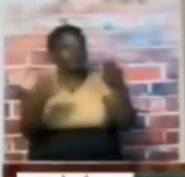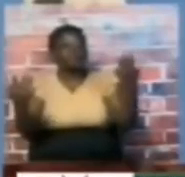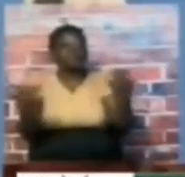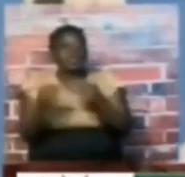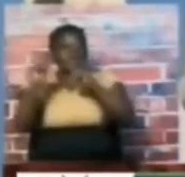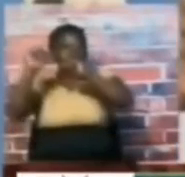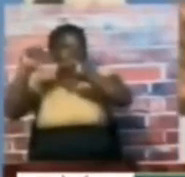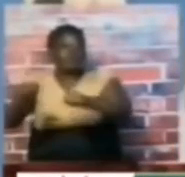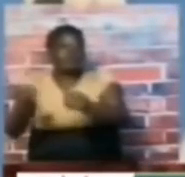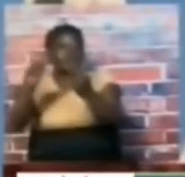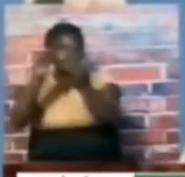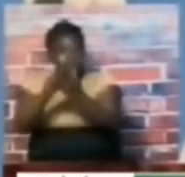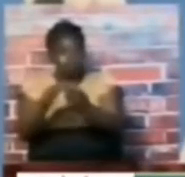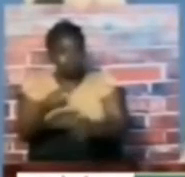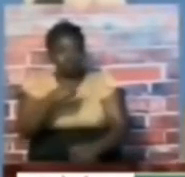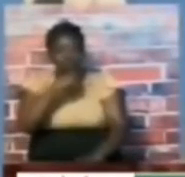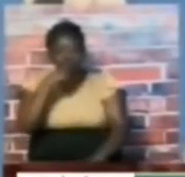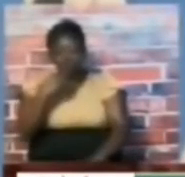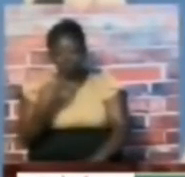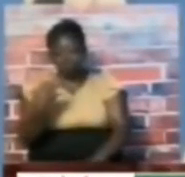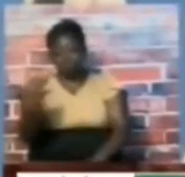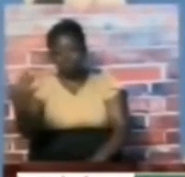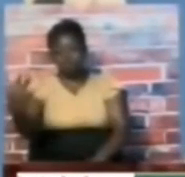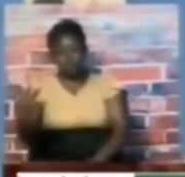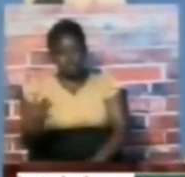keep social distance,